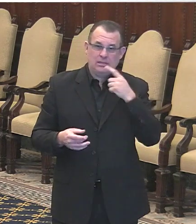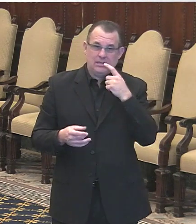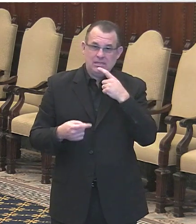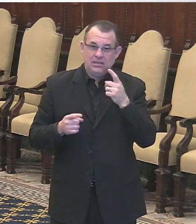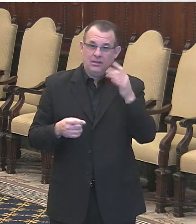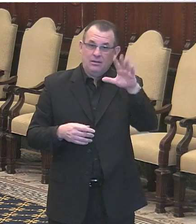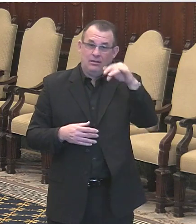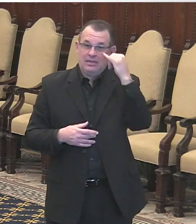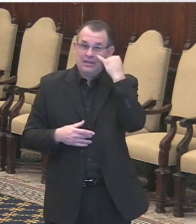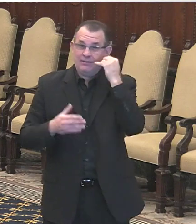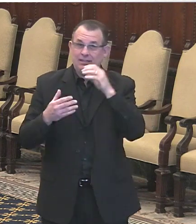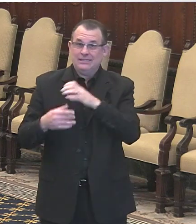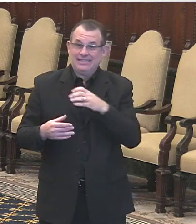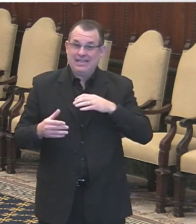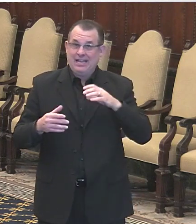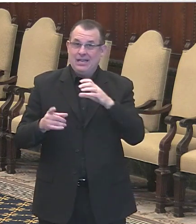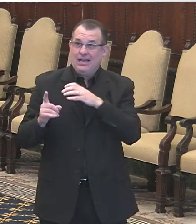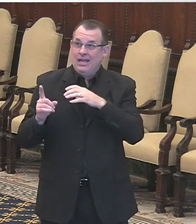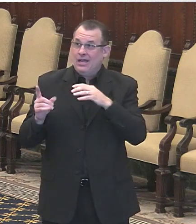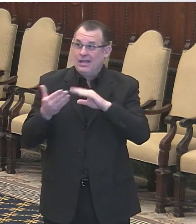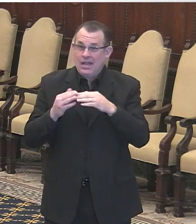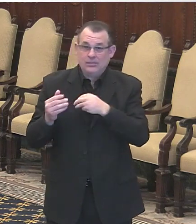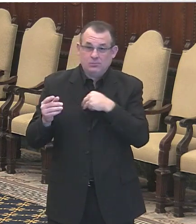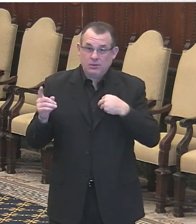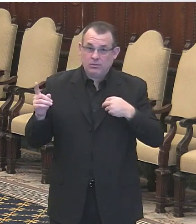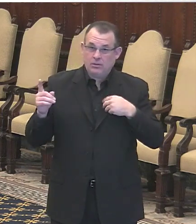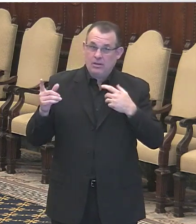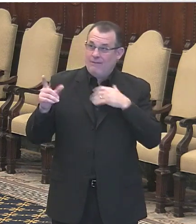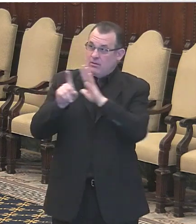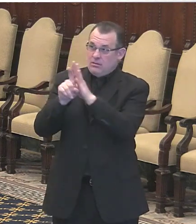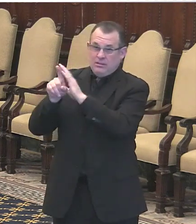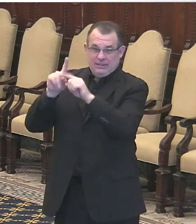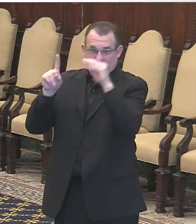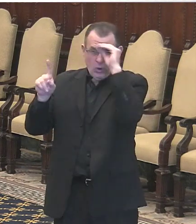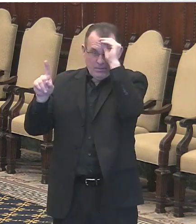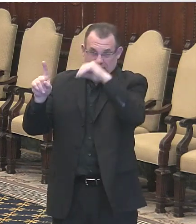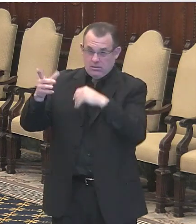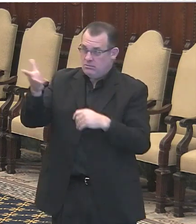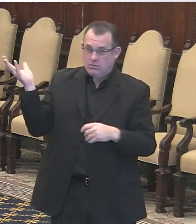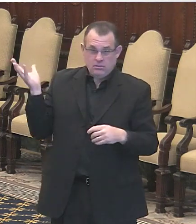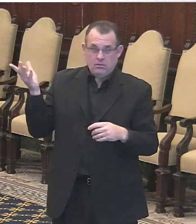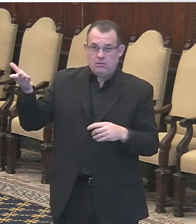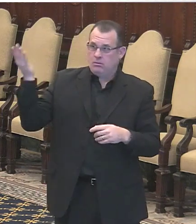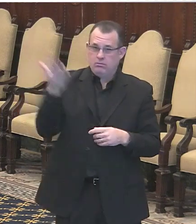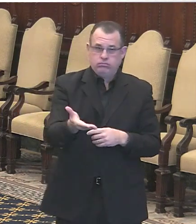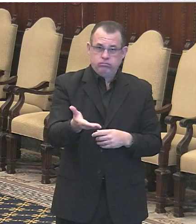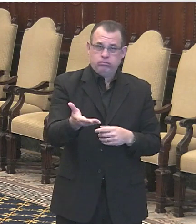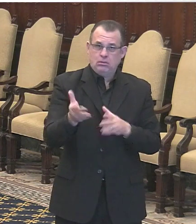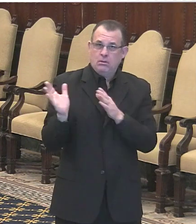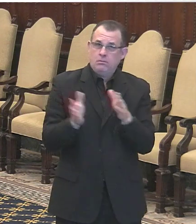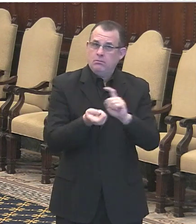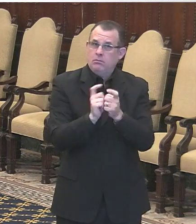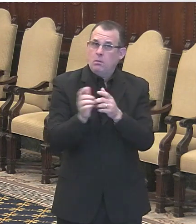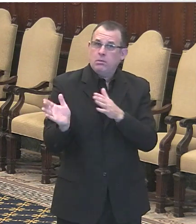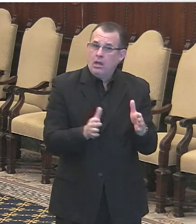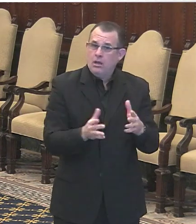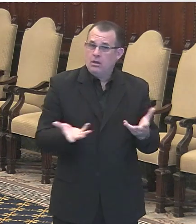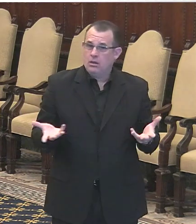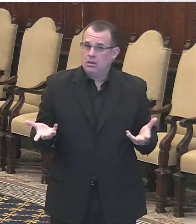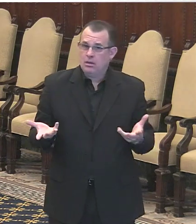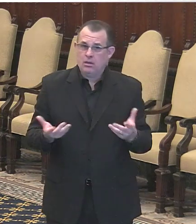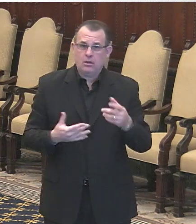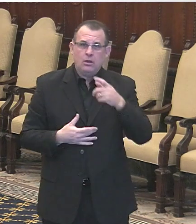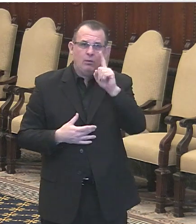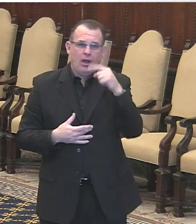different opinion, they should present a plan. When will we get the drill down into the